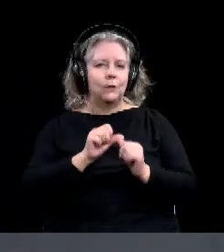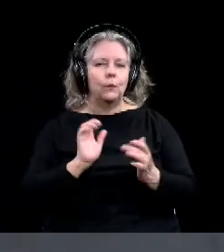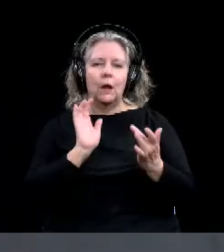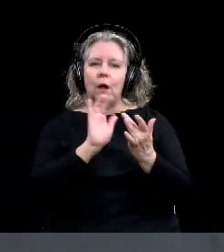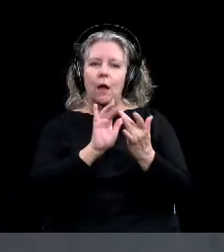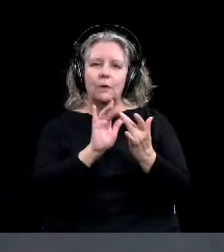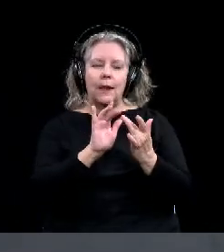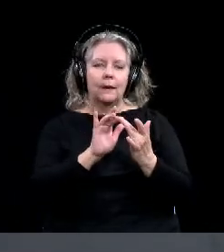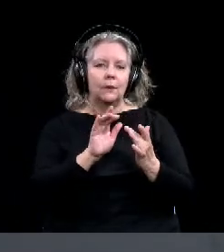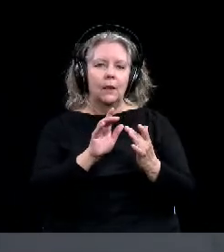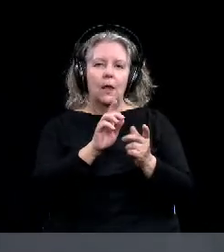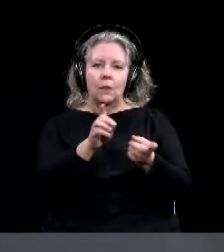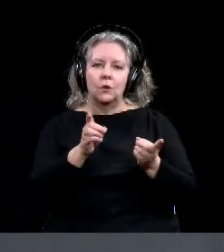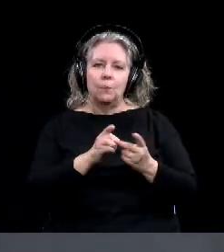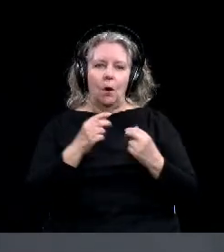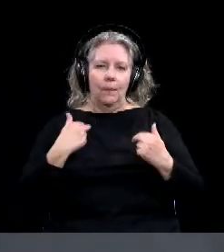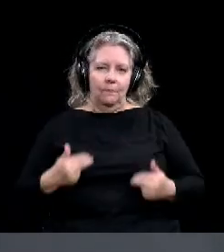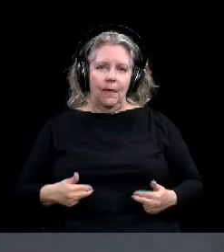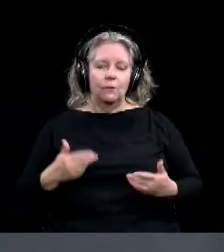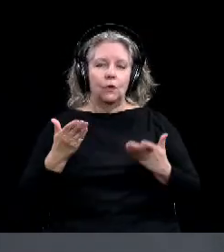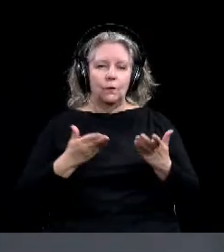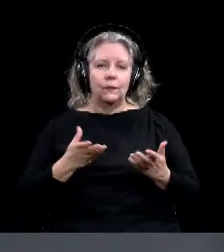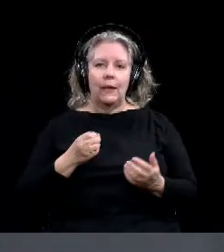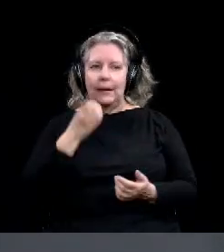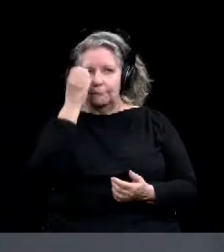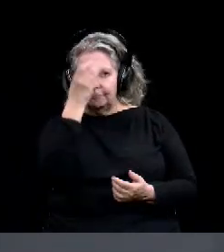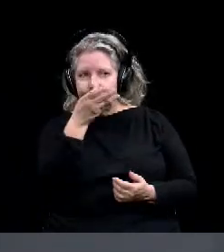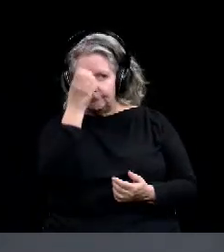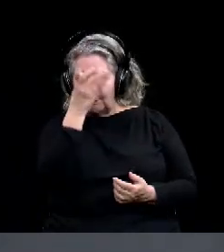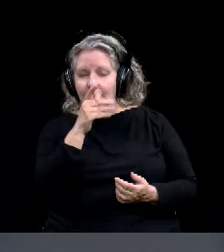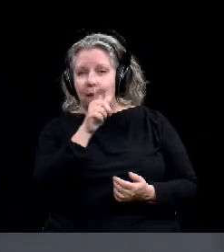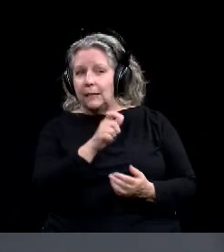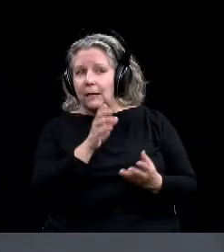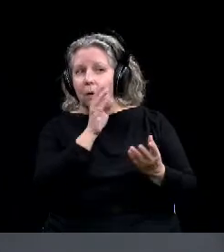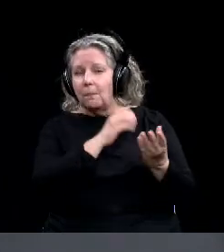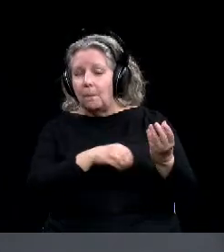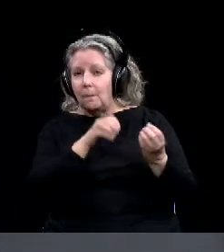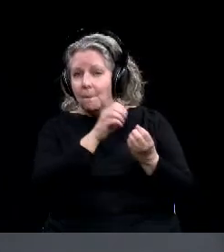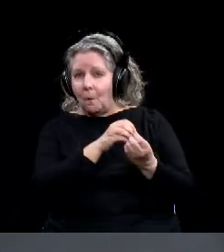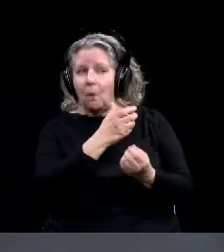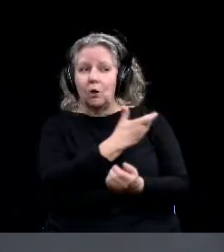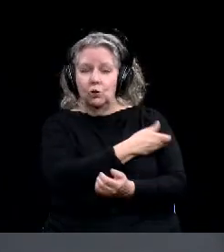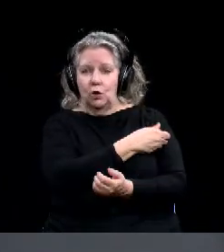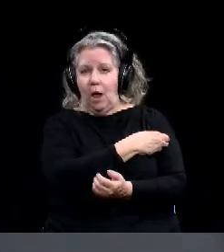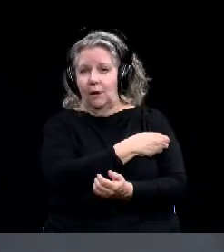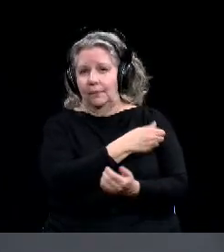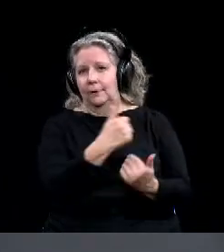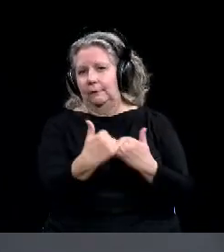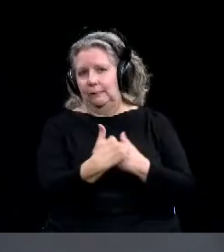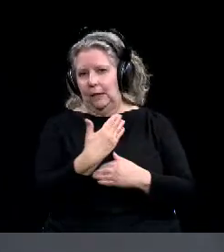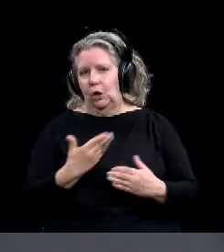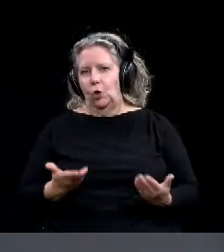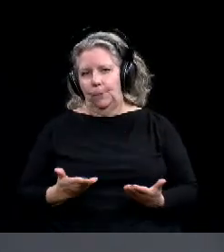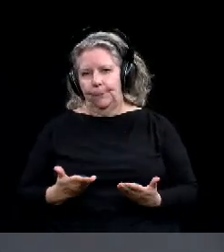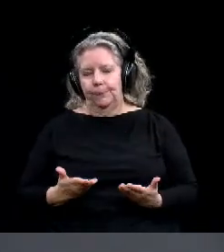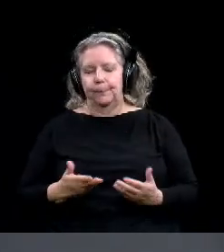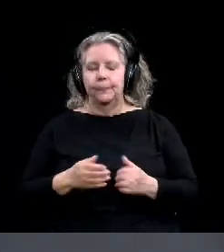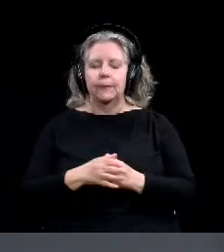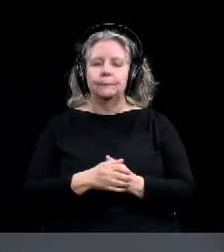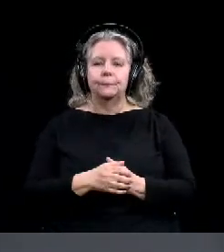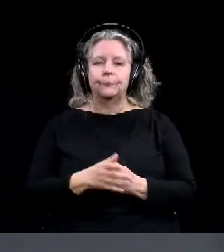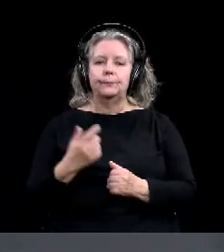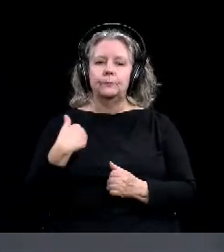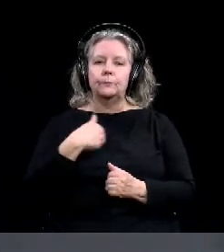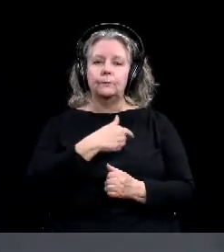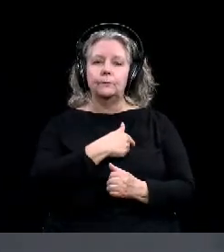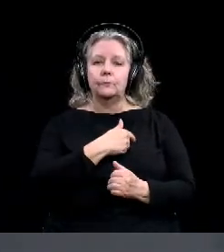increased dosages into our county. We are dedicated to make this happen. We